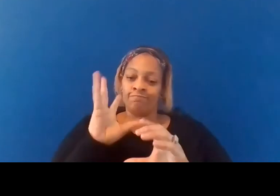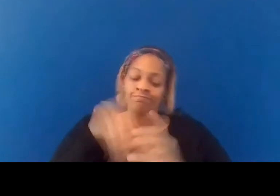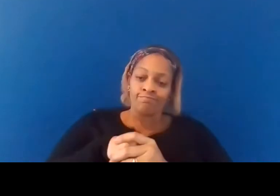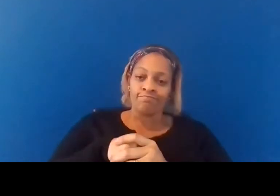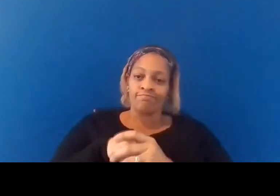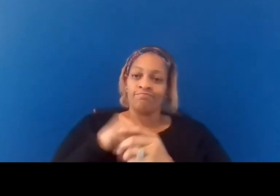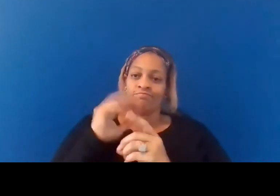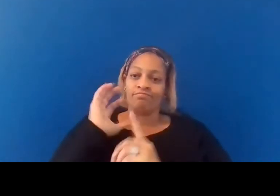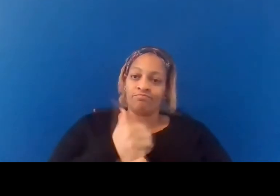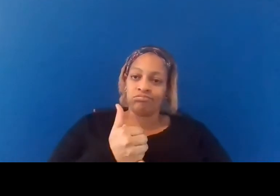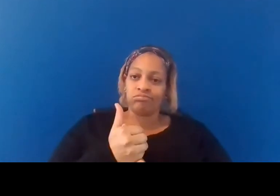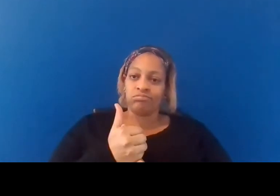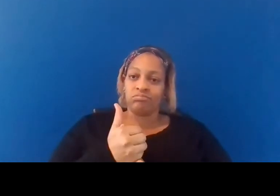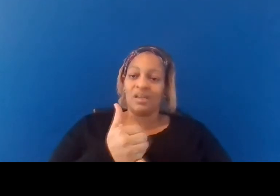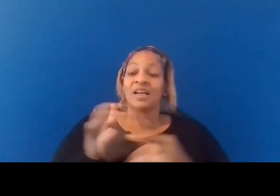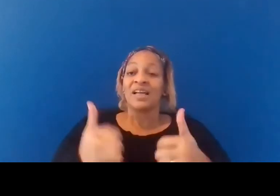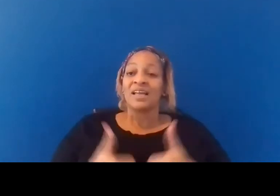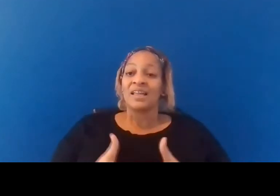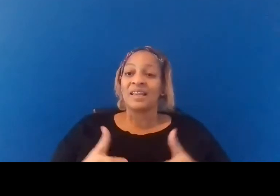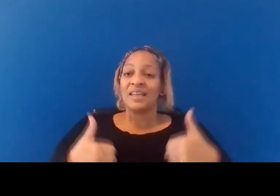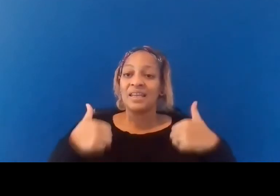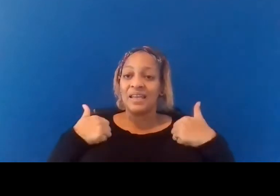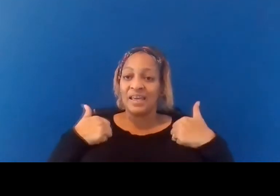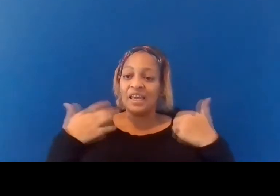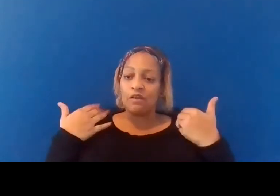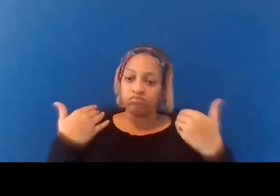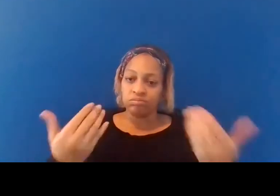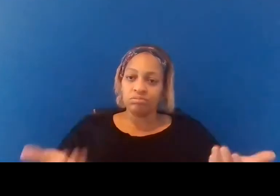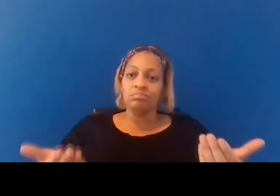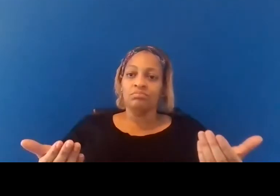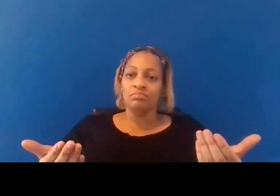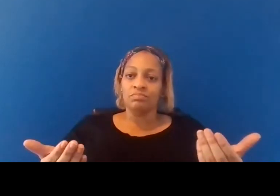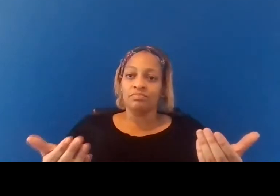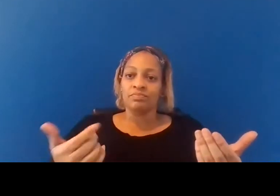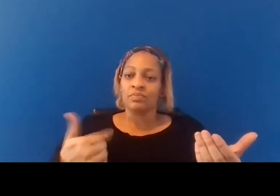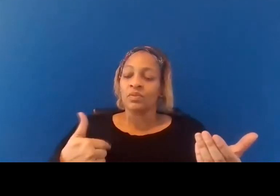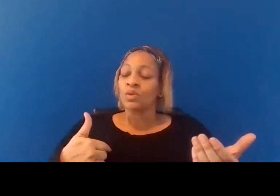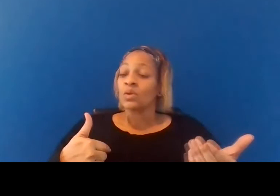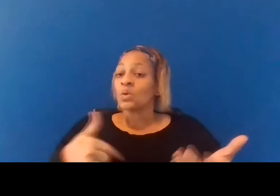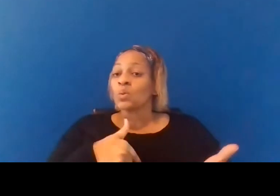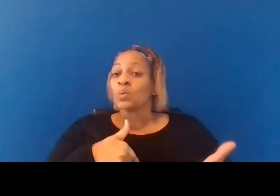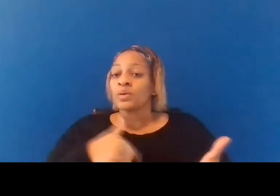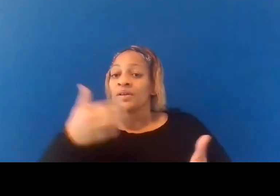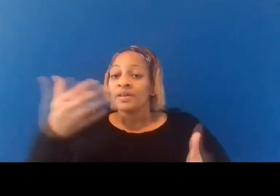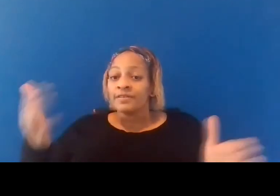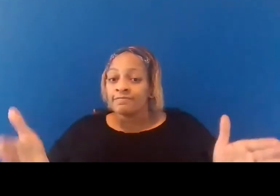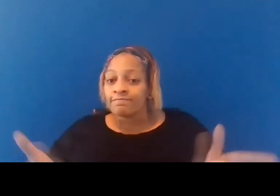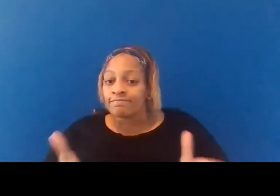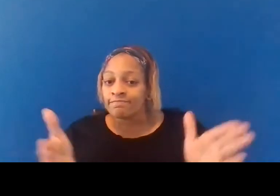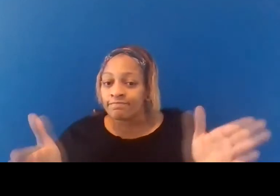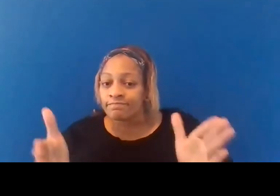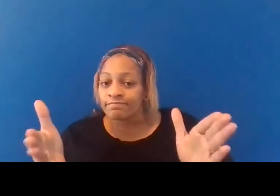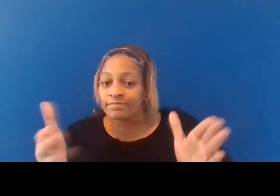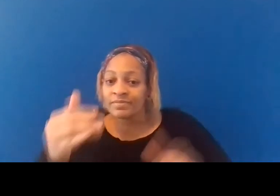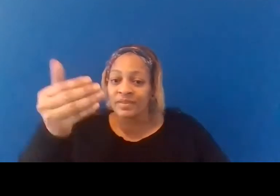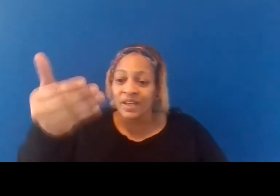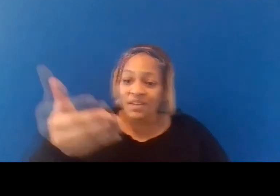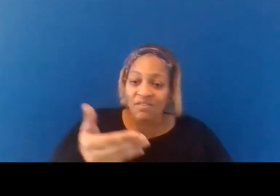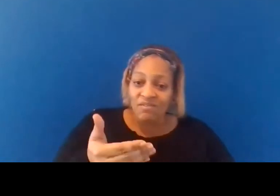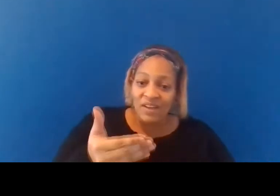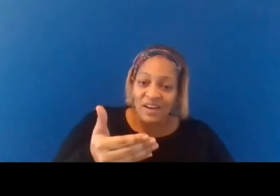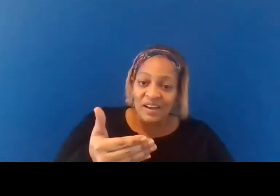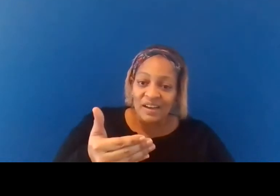it. What are we encouraged, invited, compelled to do as